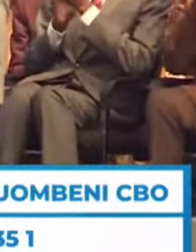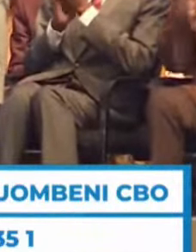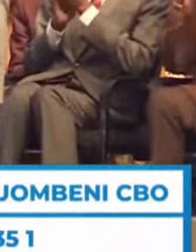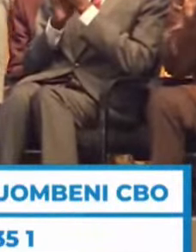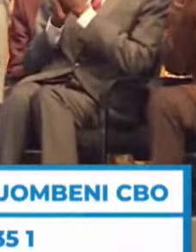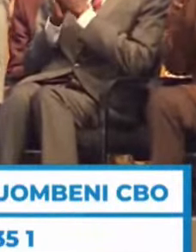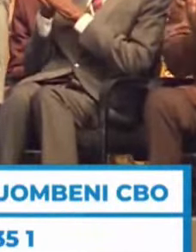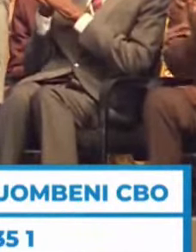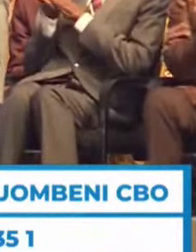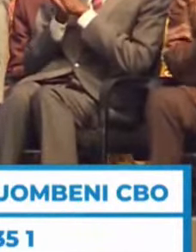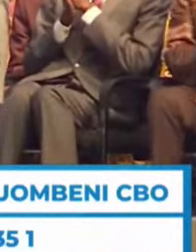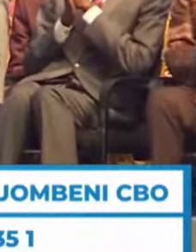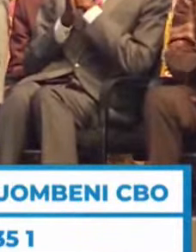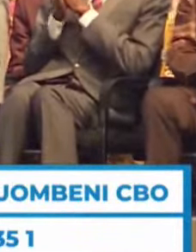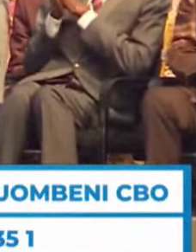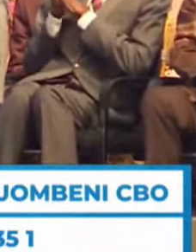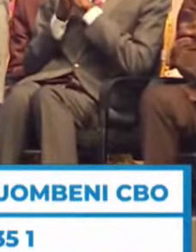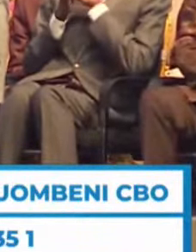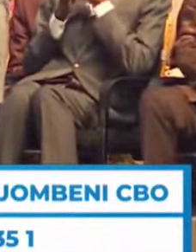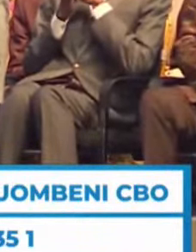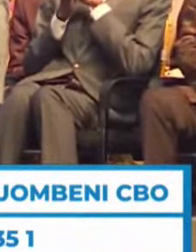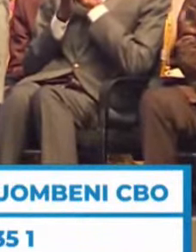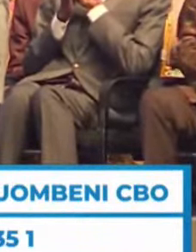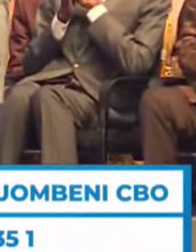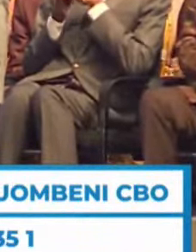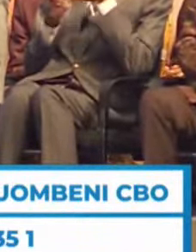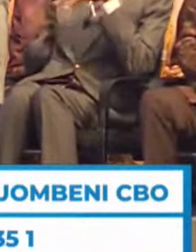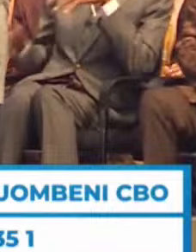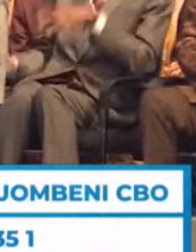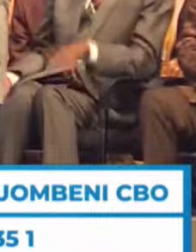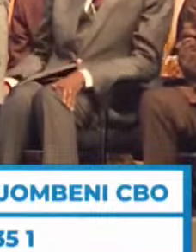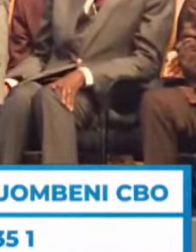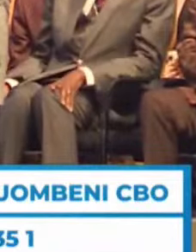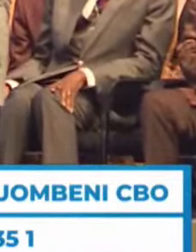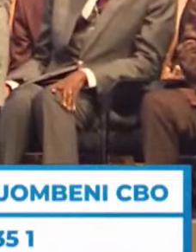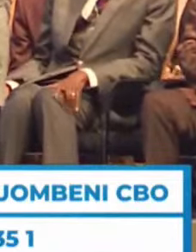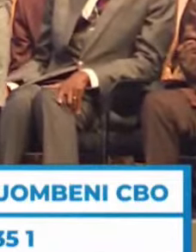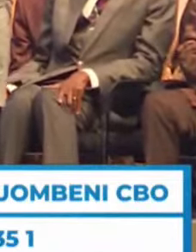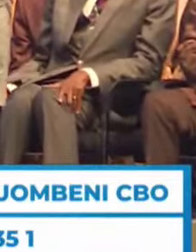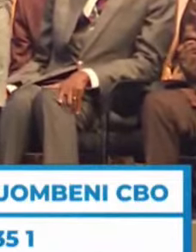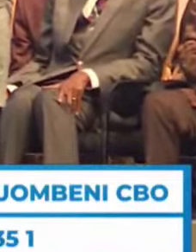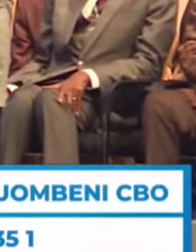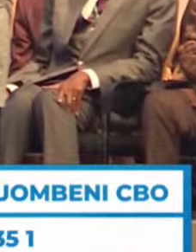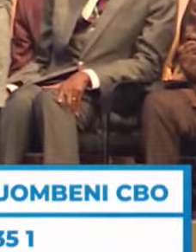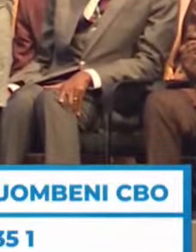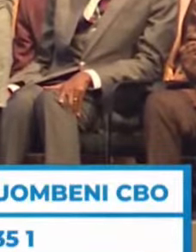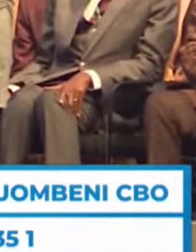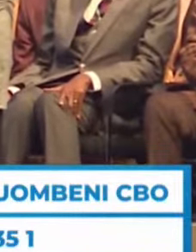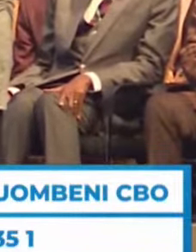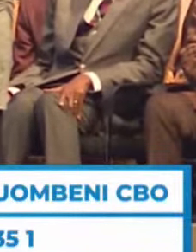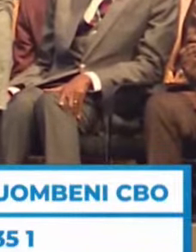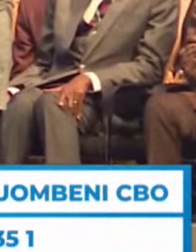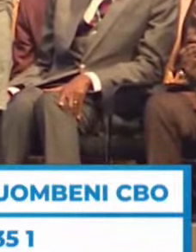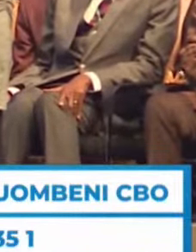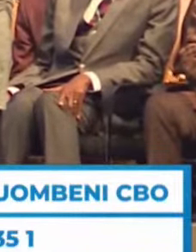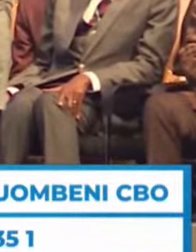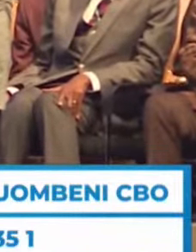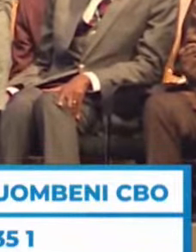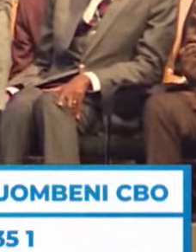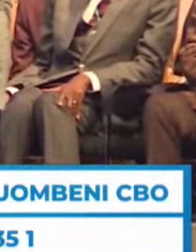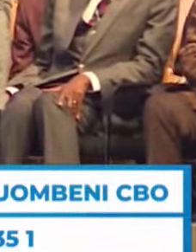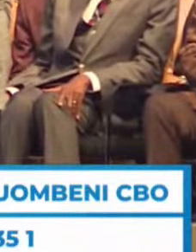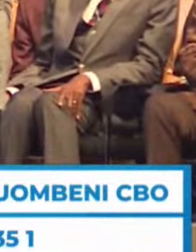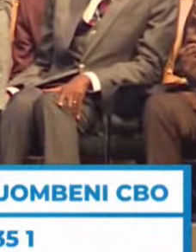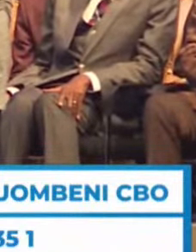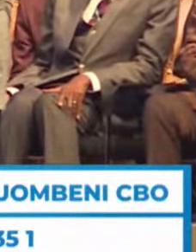clean you owe us no more money and I gave this testimony in Pastor